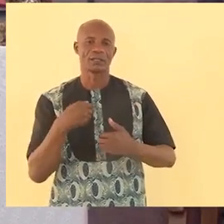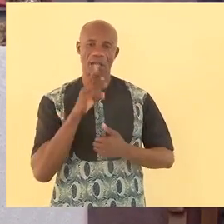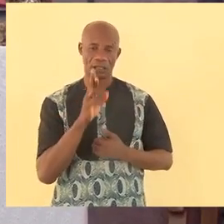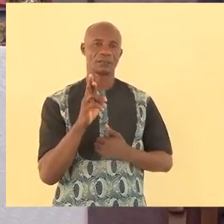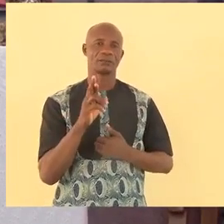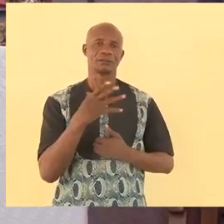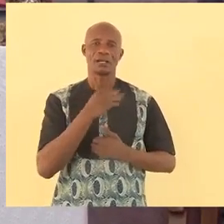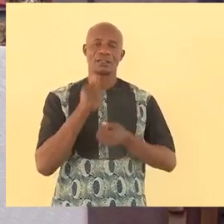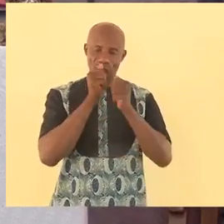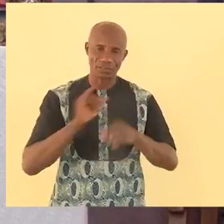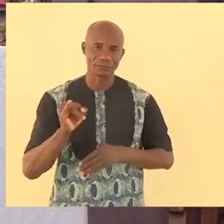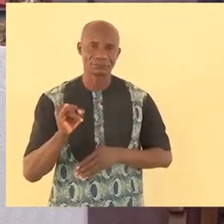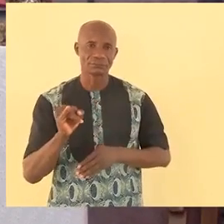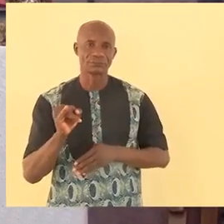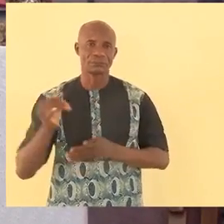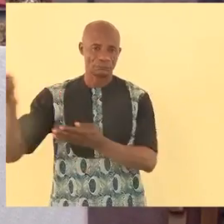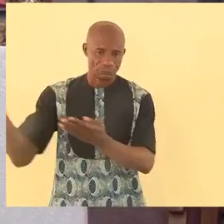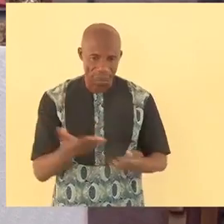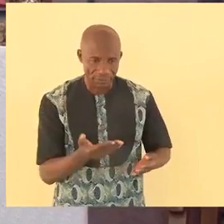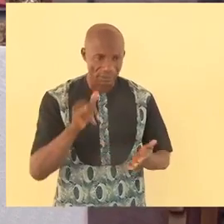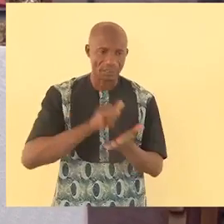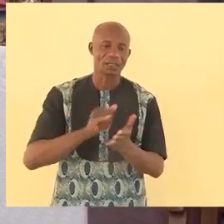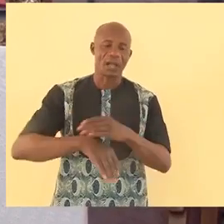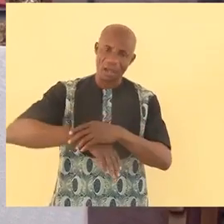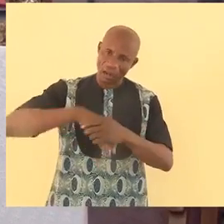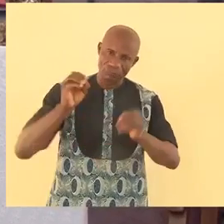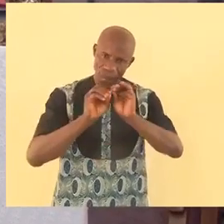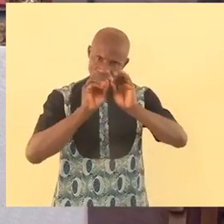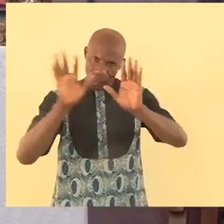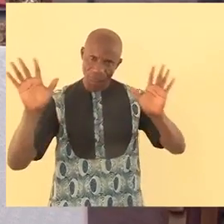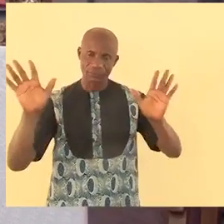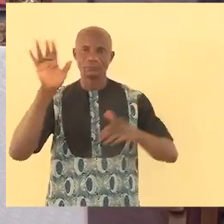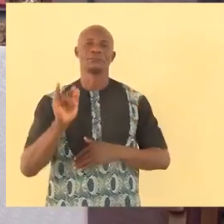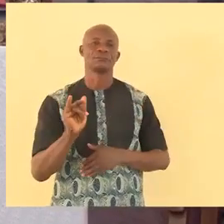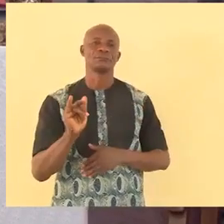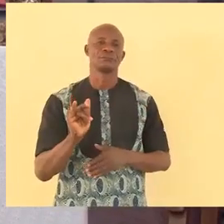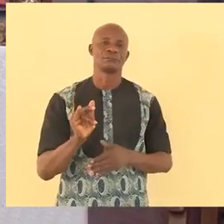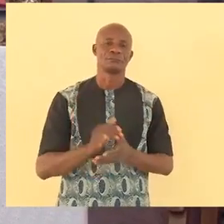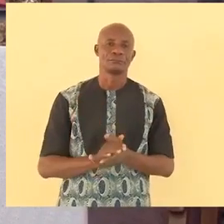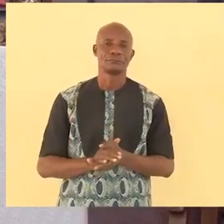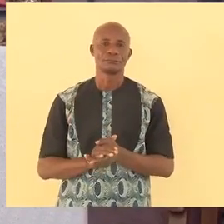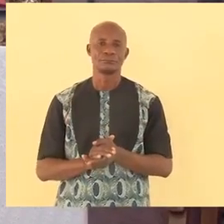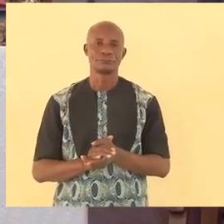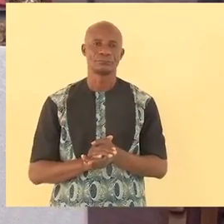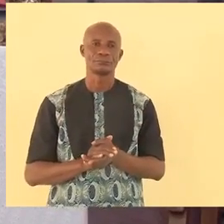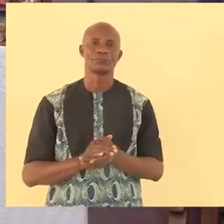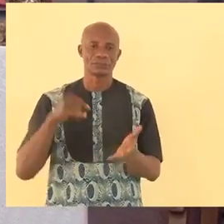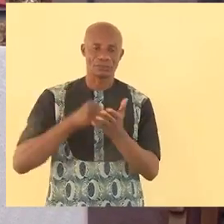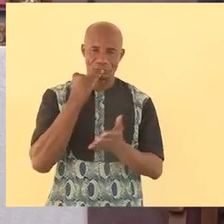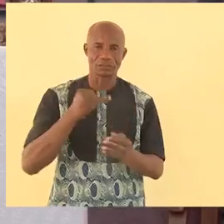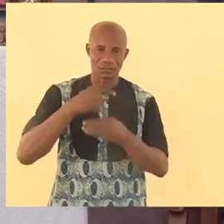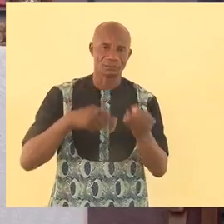have. And the Beatitudes bring that out very, very clearly. So, and I like the point you made